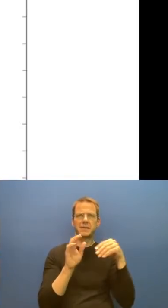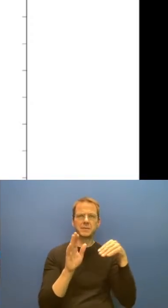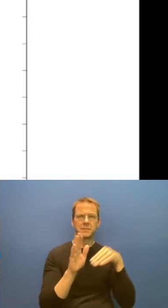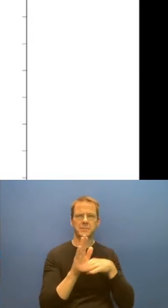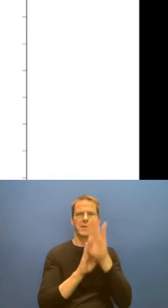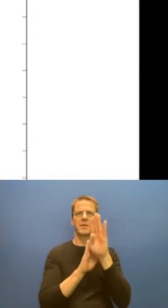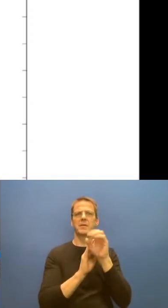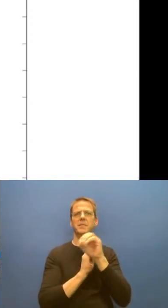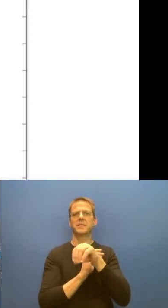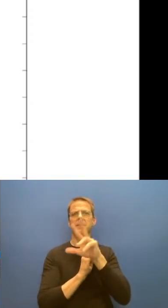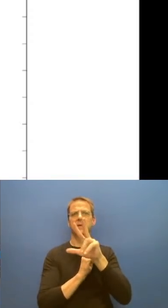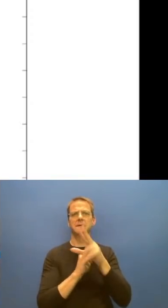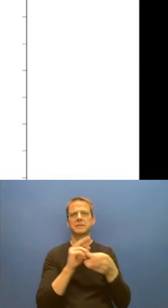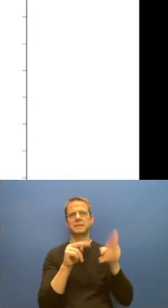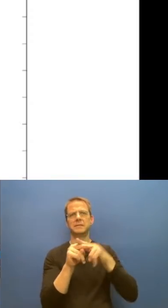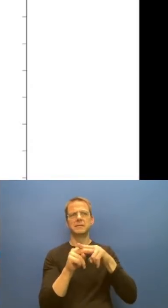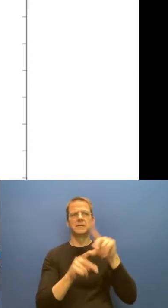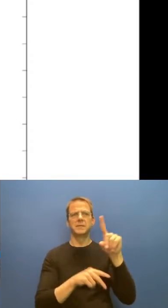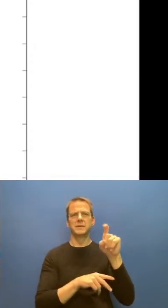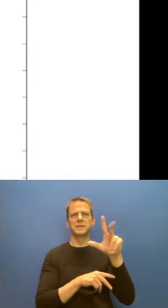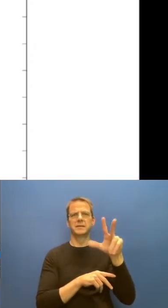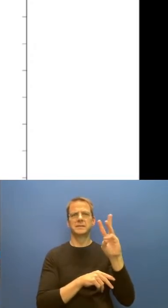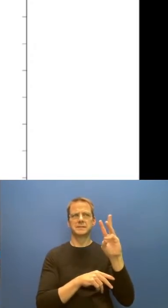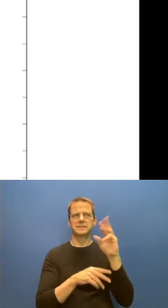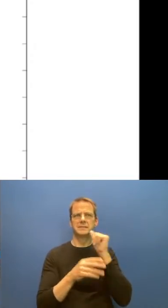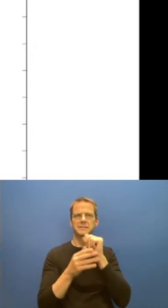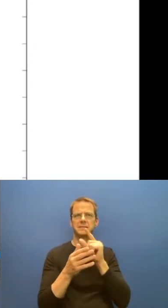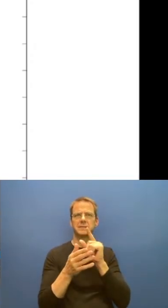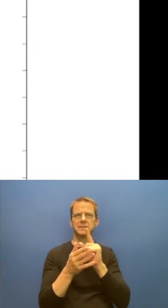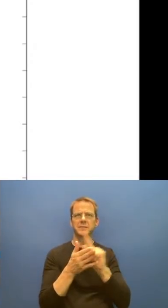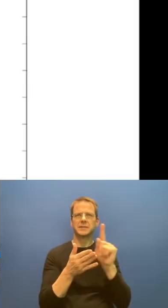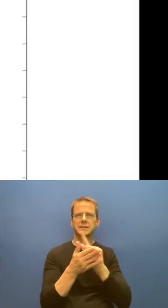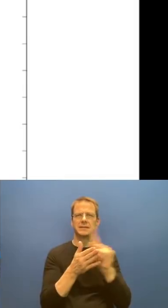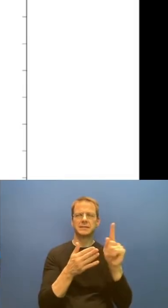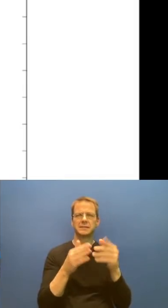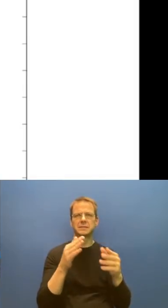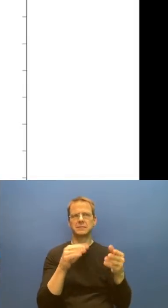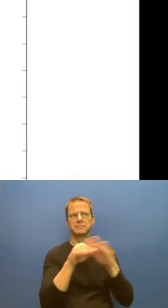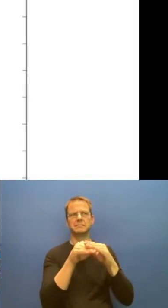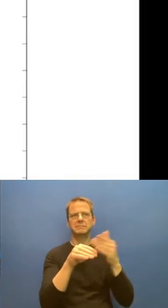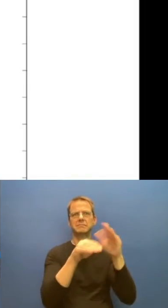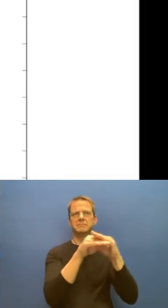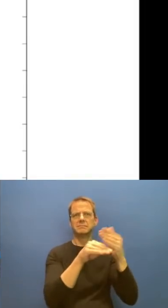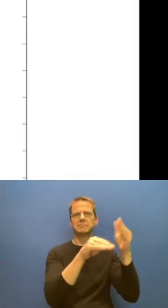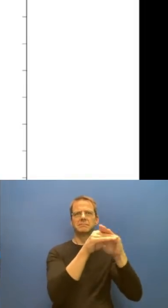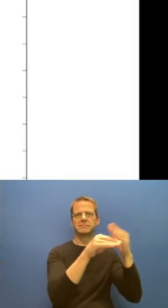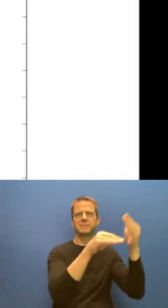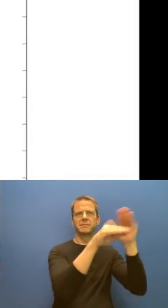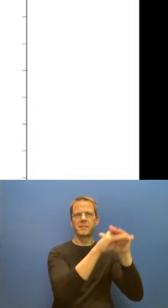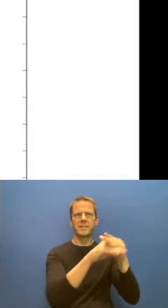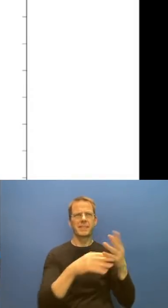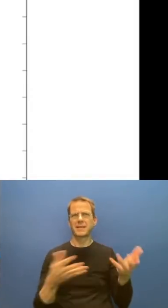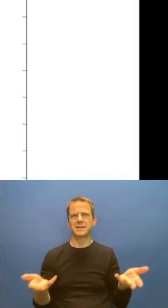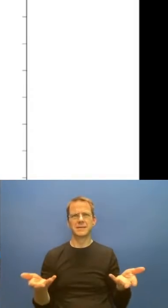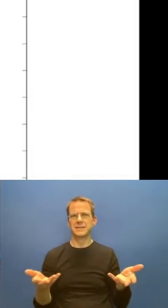There's nowhere on this curve anywhere that has a 30% jump except for that 2-week period. And